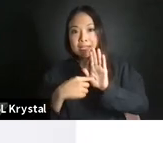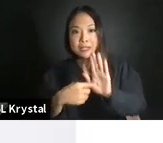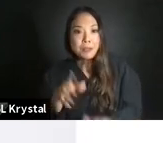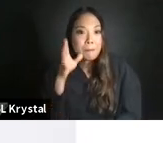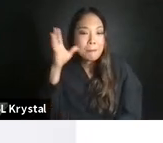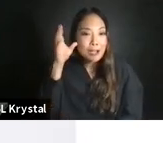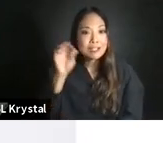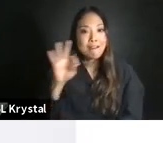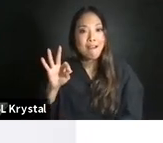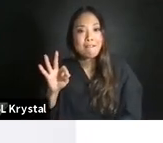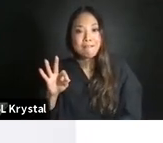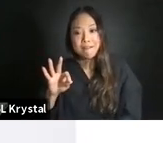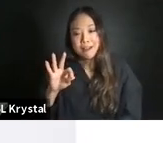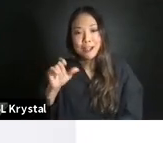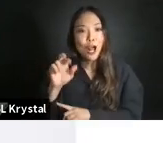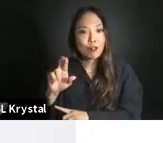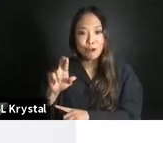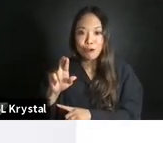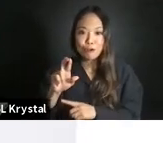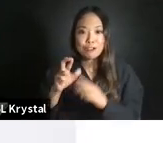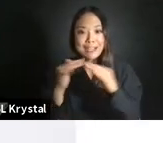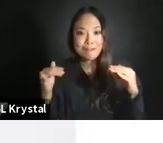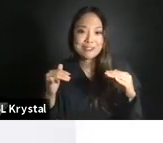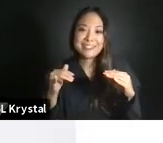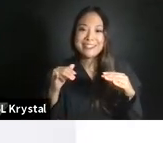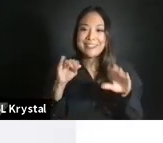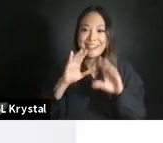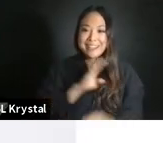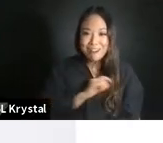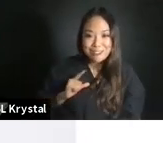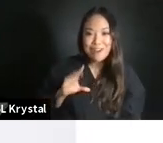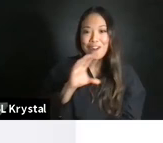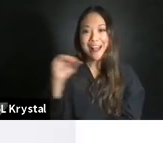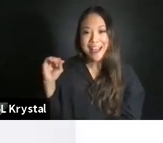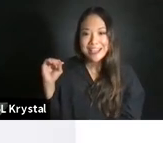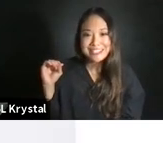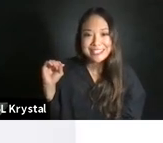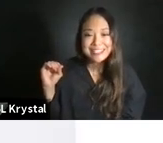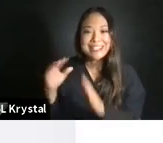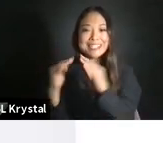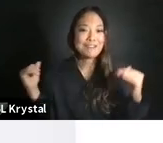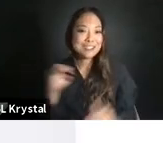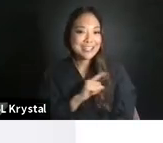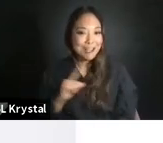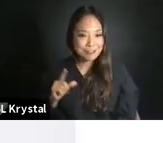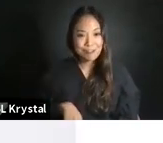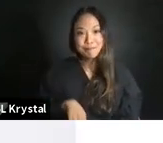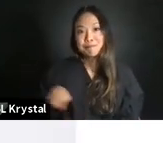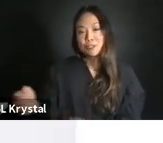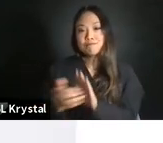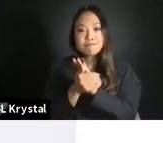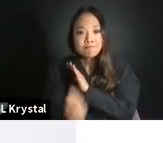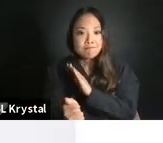council and the parent diversity council candace is a talented instructional leader she